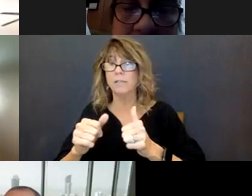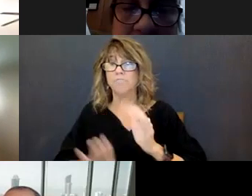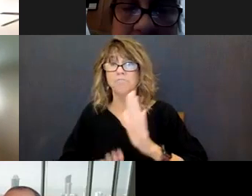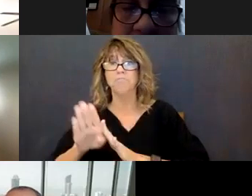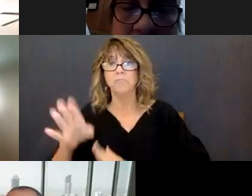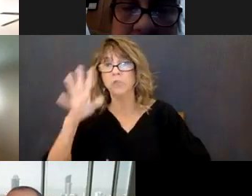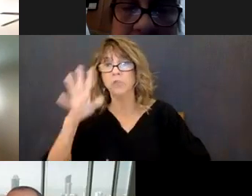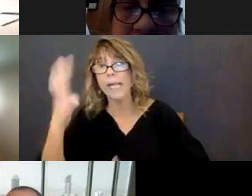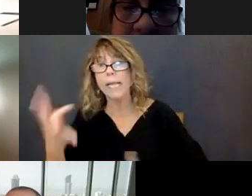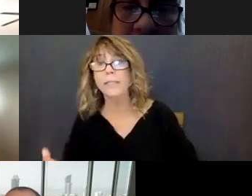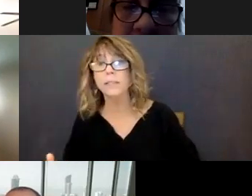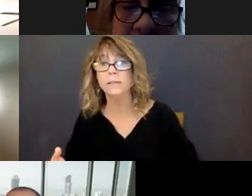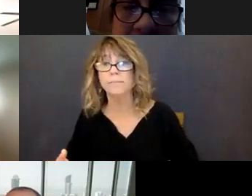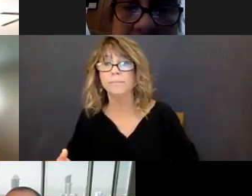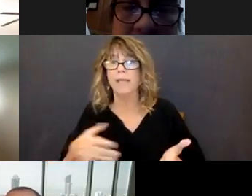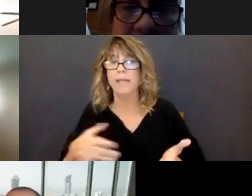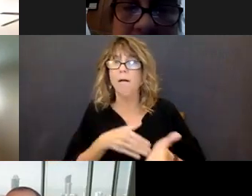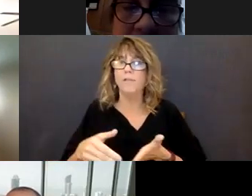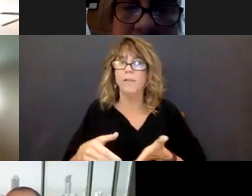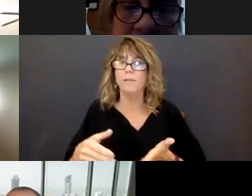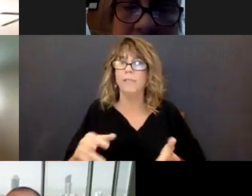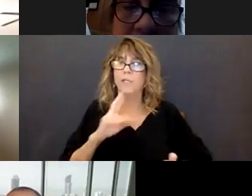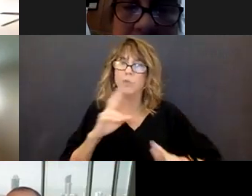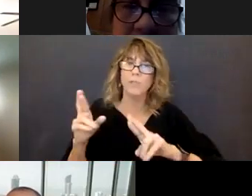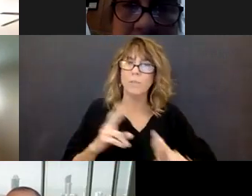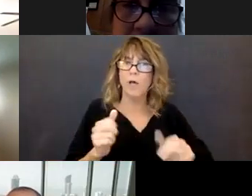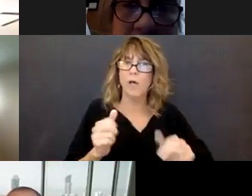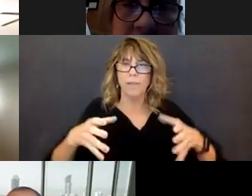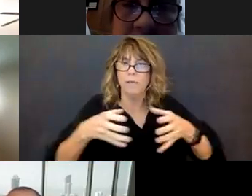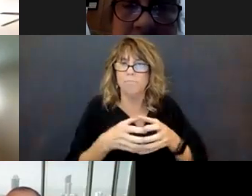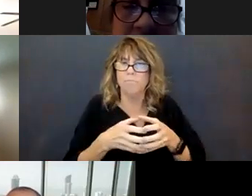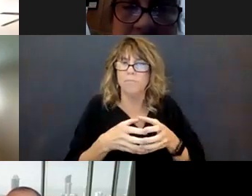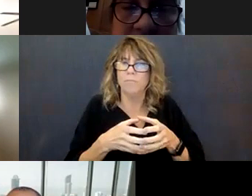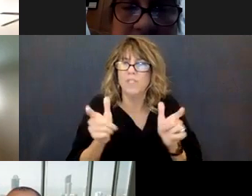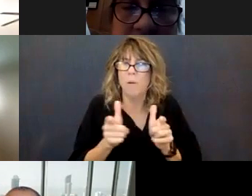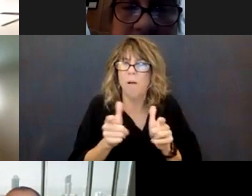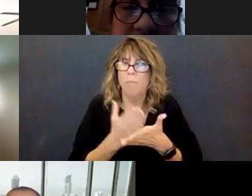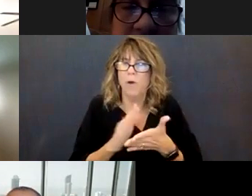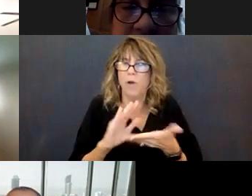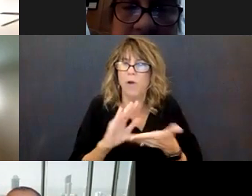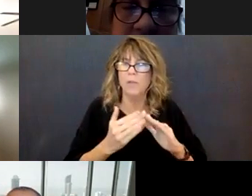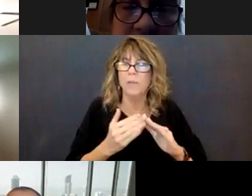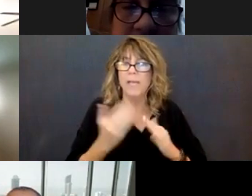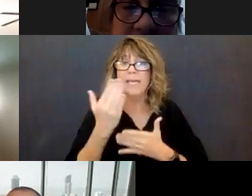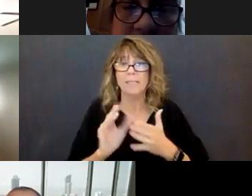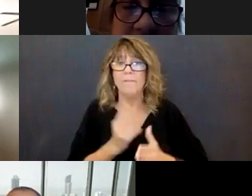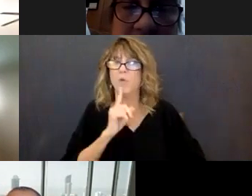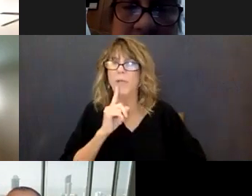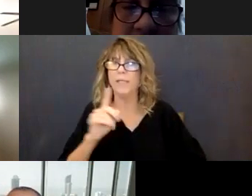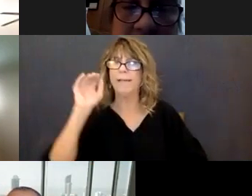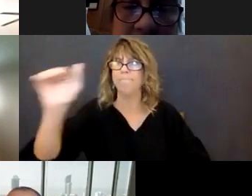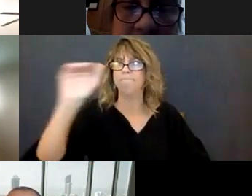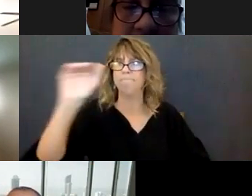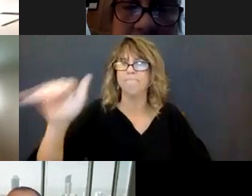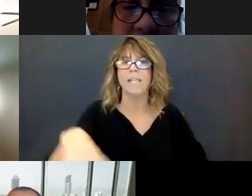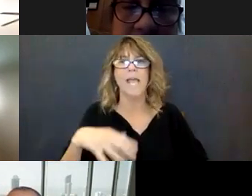response to a roundtable that goes on with a very small part of the community by those of us that are very vocal, all of a sudden there's like, oh, we have a policy for